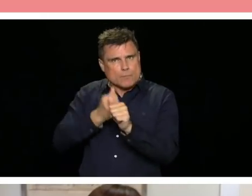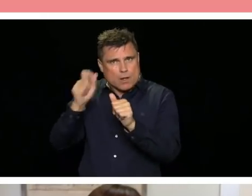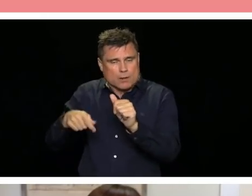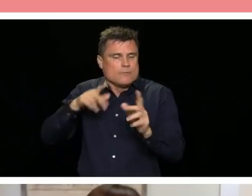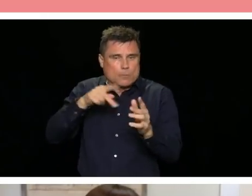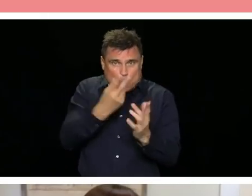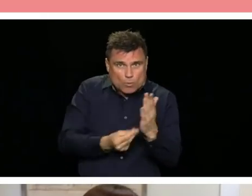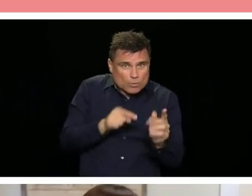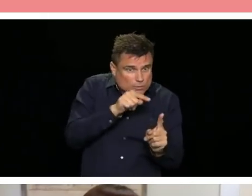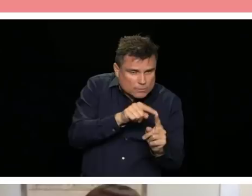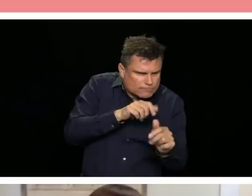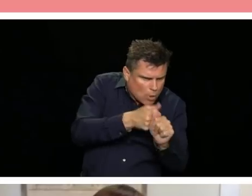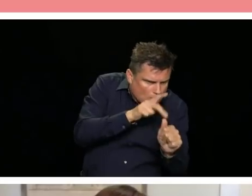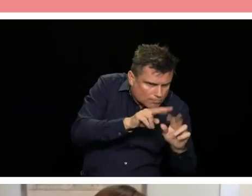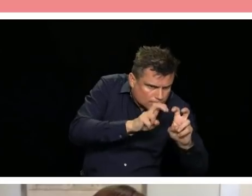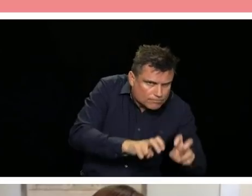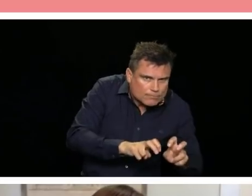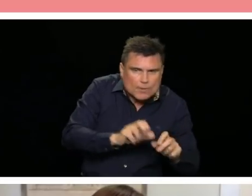at managing.